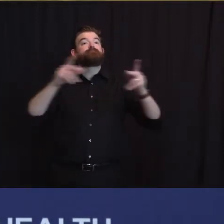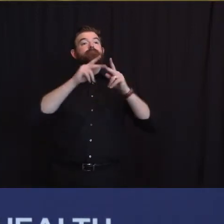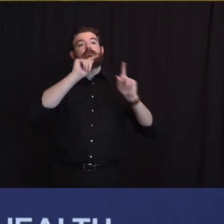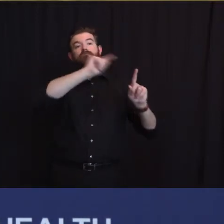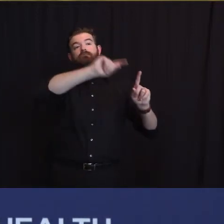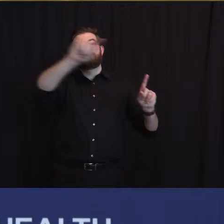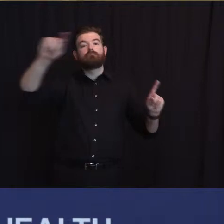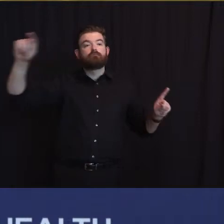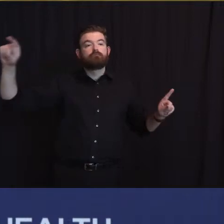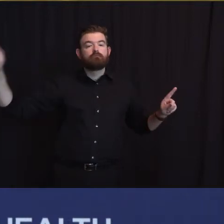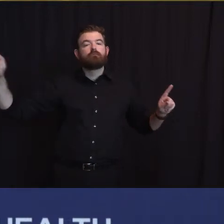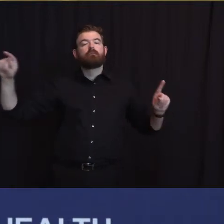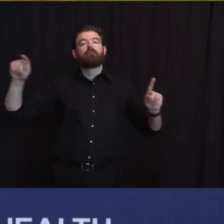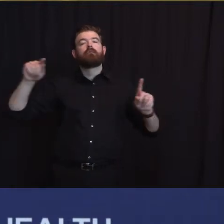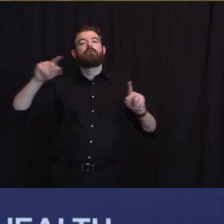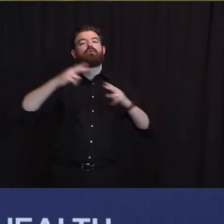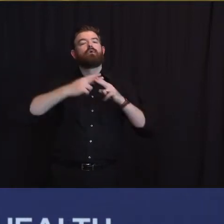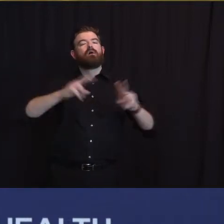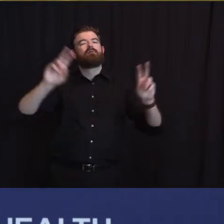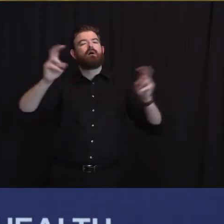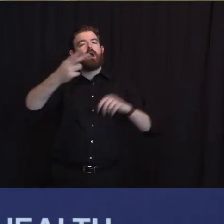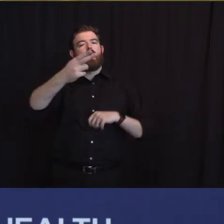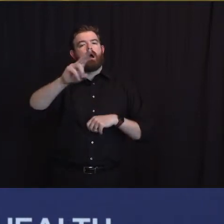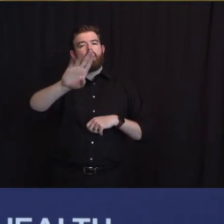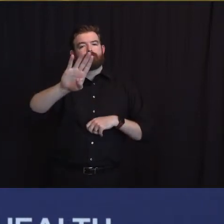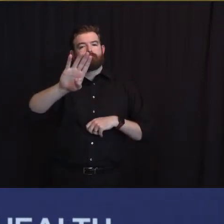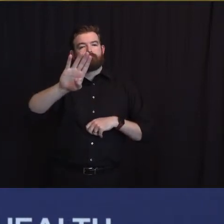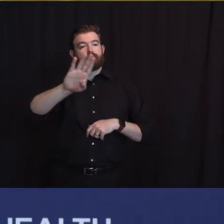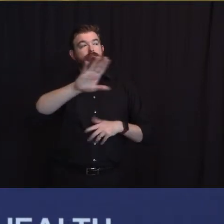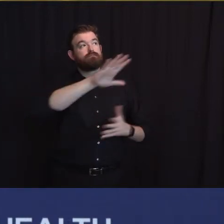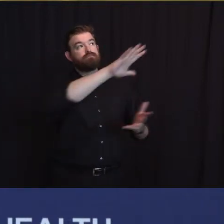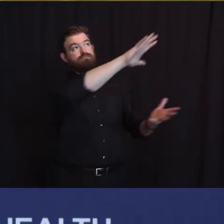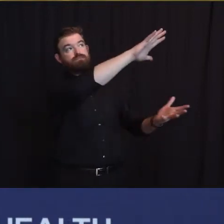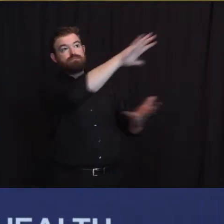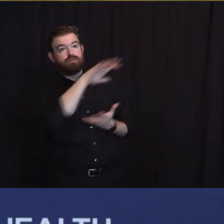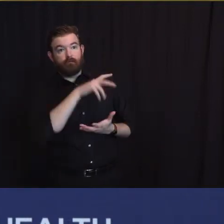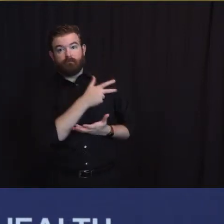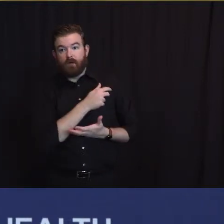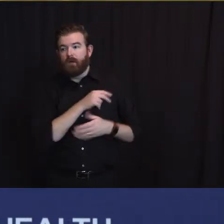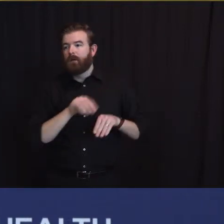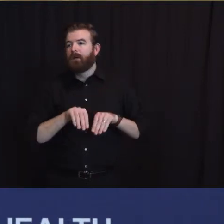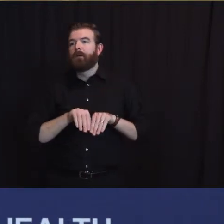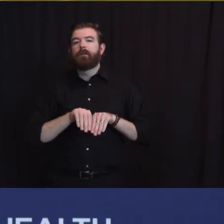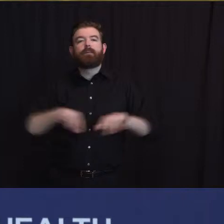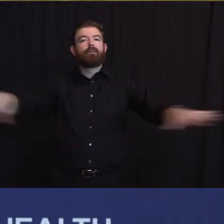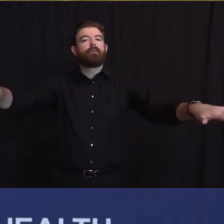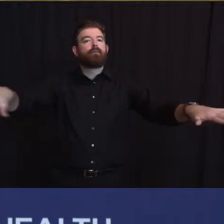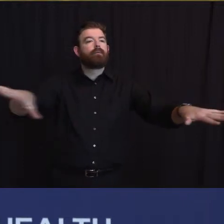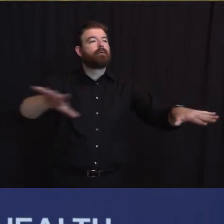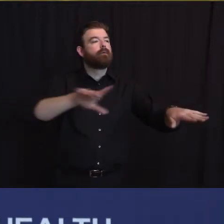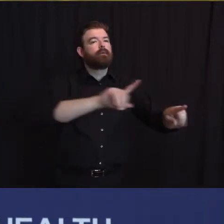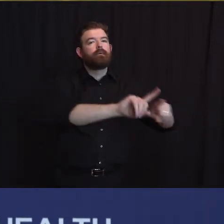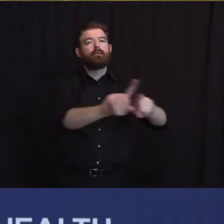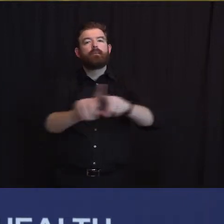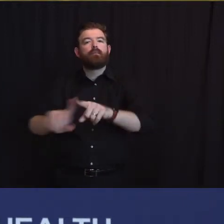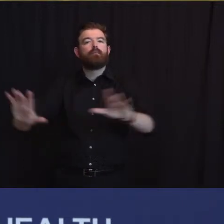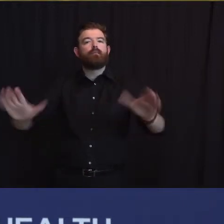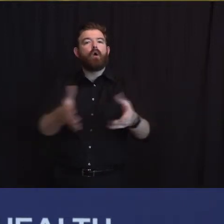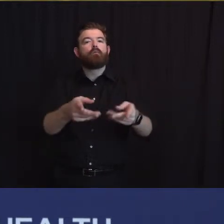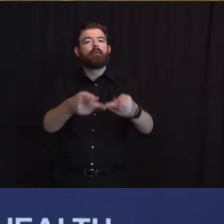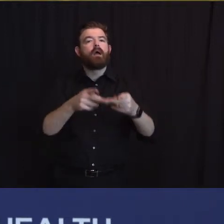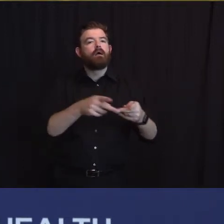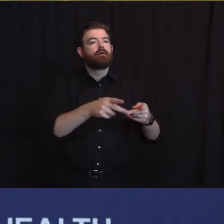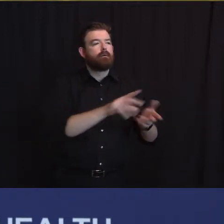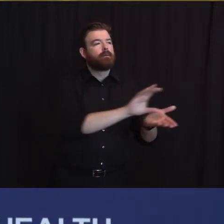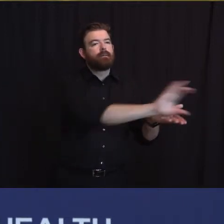walk into a mega site today and not see a lot of people, and I suspect that's probably true at all 6 of our mega sites, what